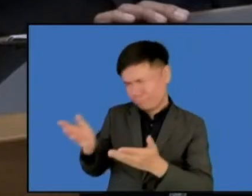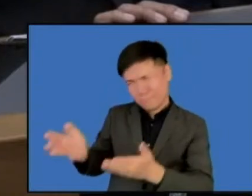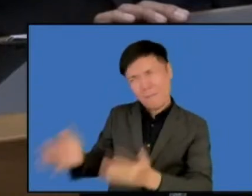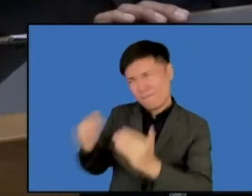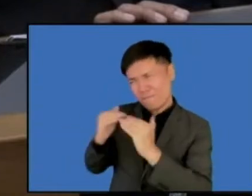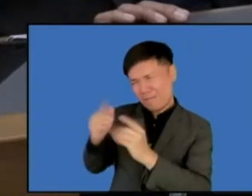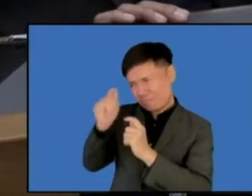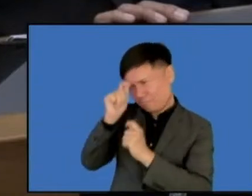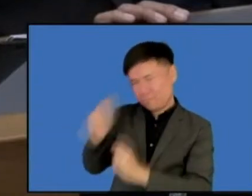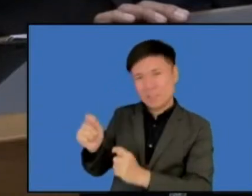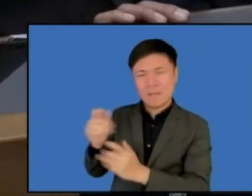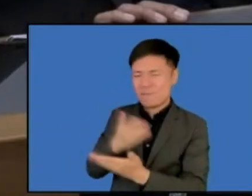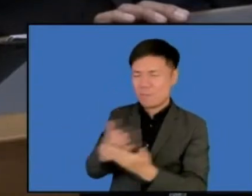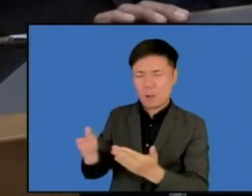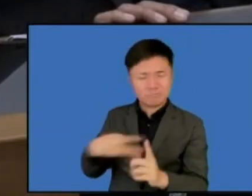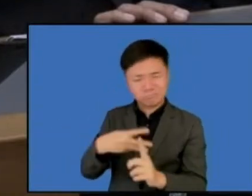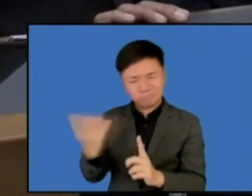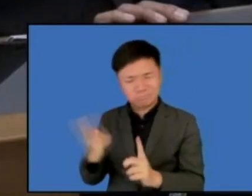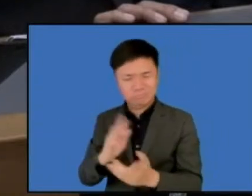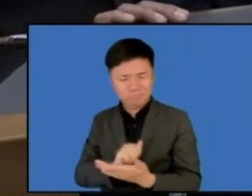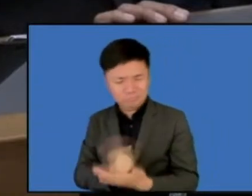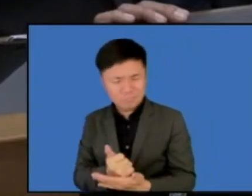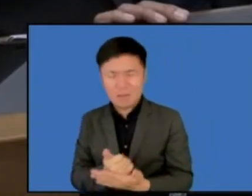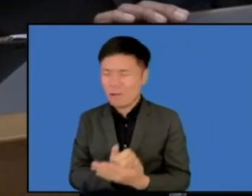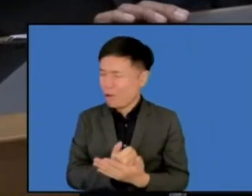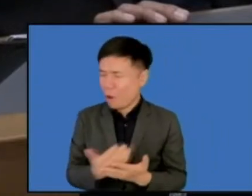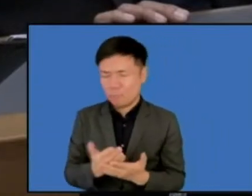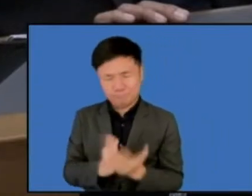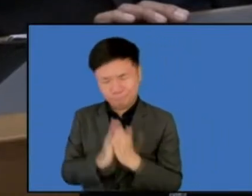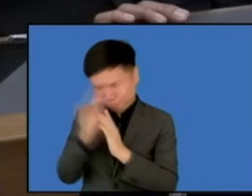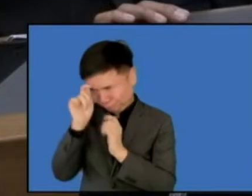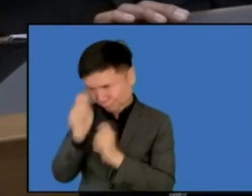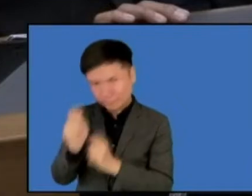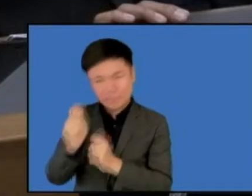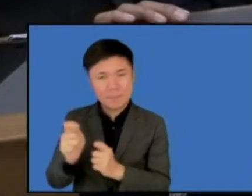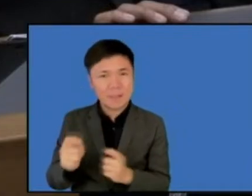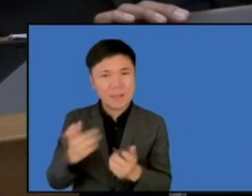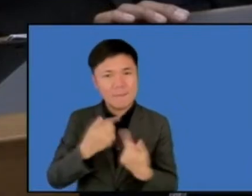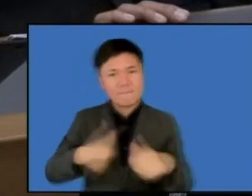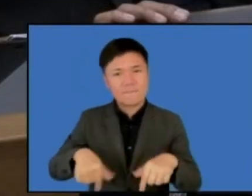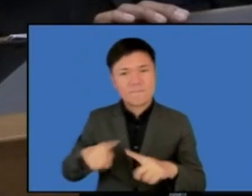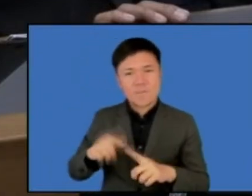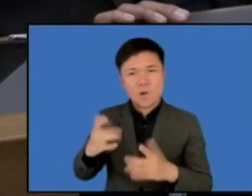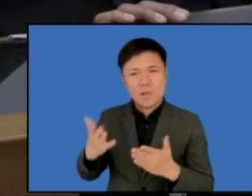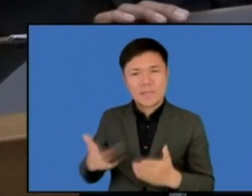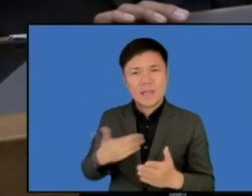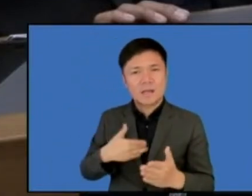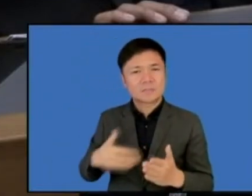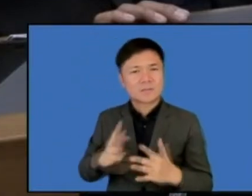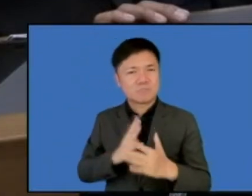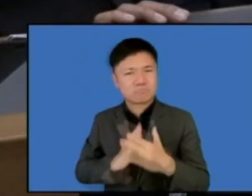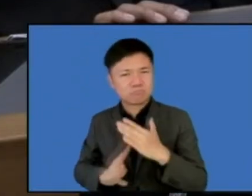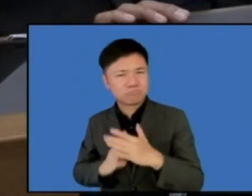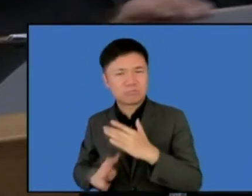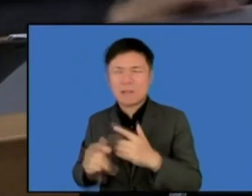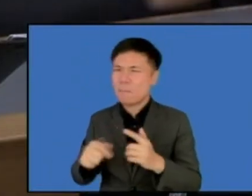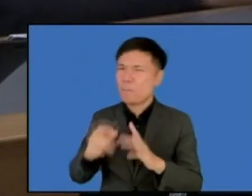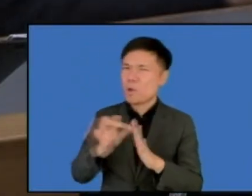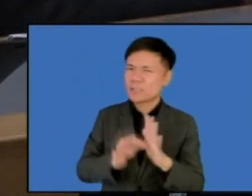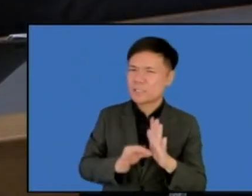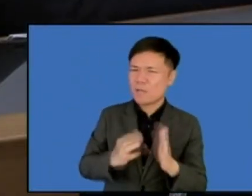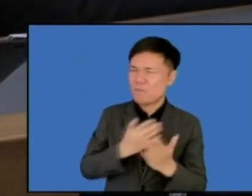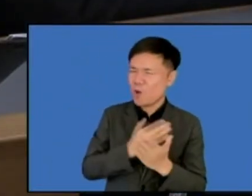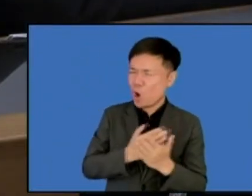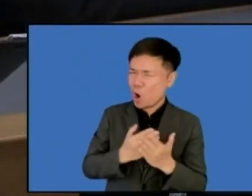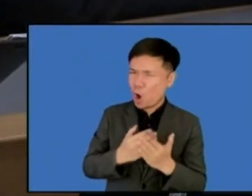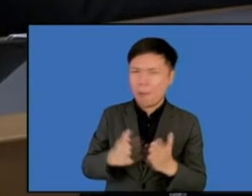religion, sexual orientation, and gender identity. Centering the leadership of migrant women in policy making, advocacy, and implementation at all levels.